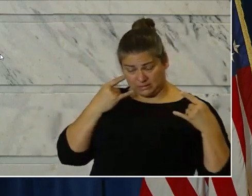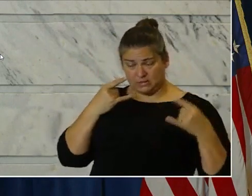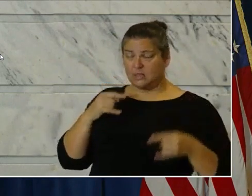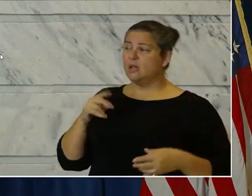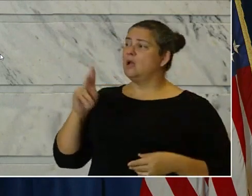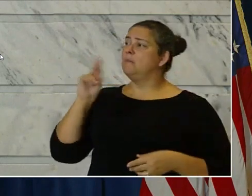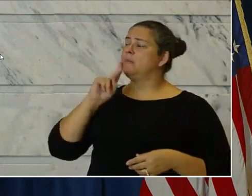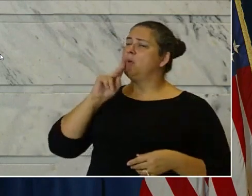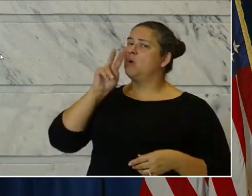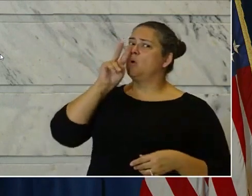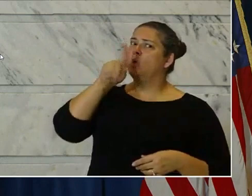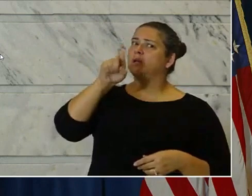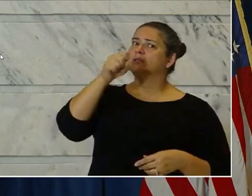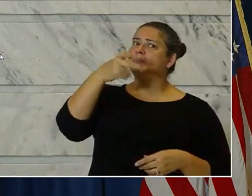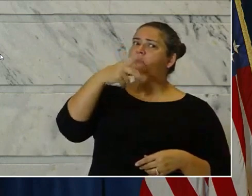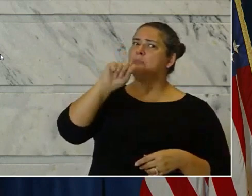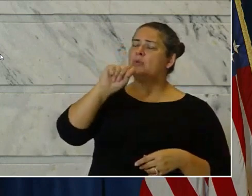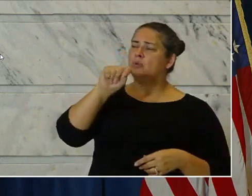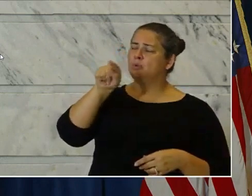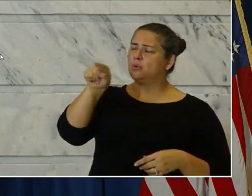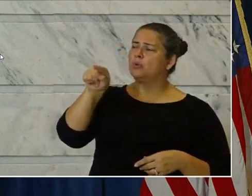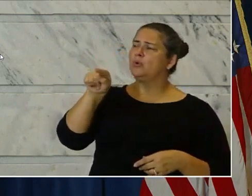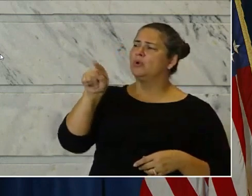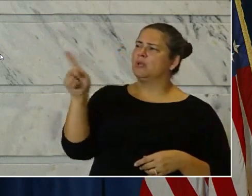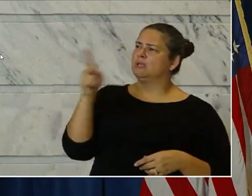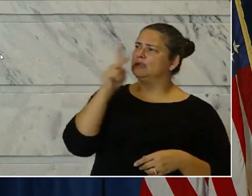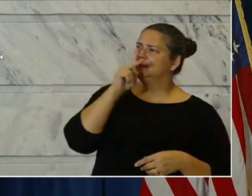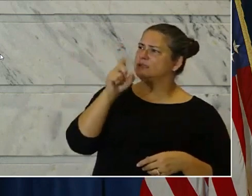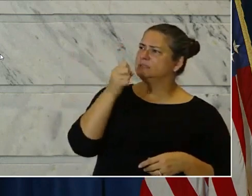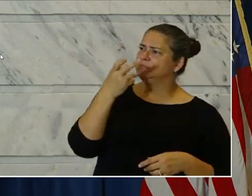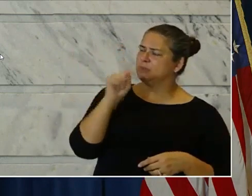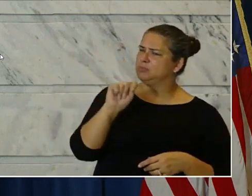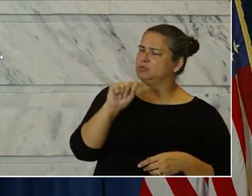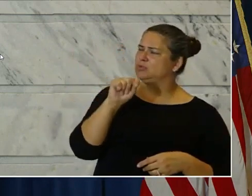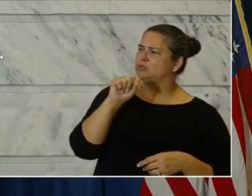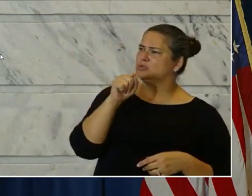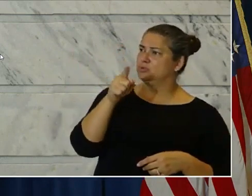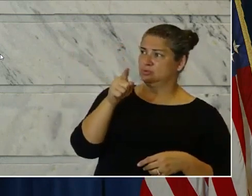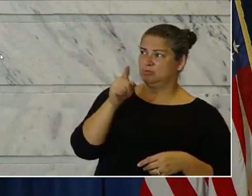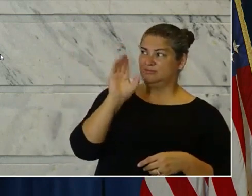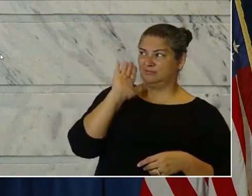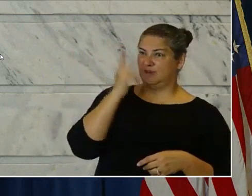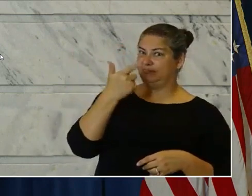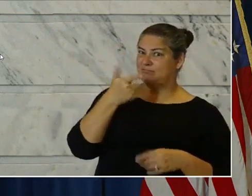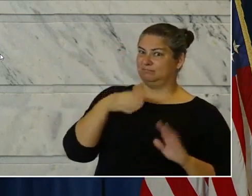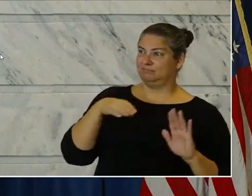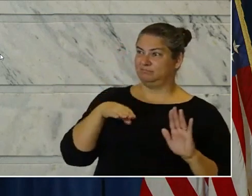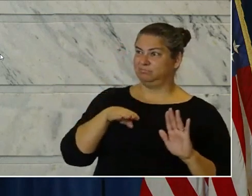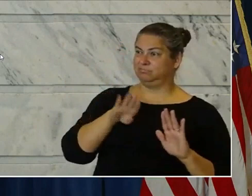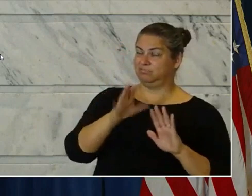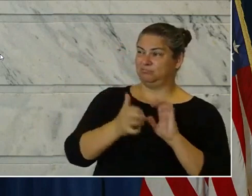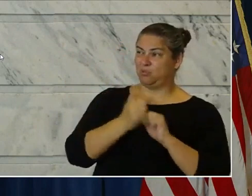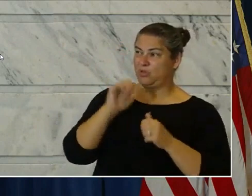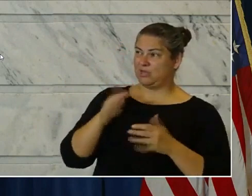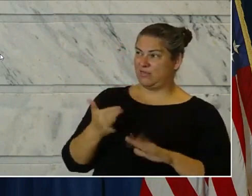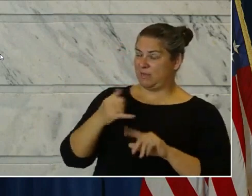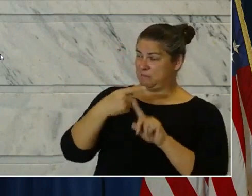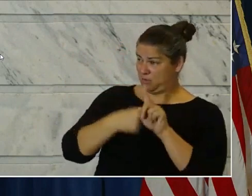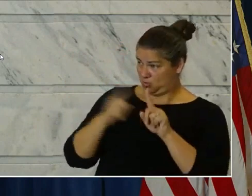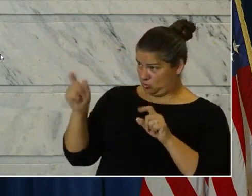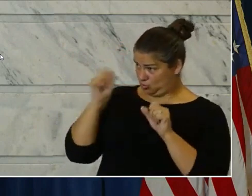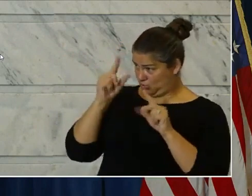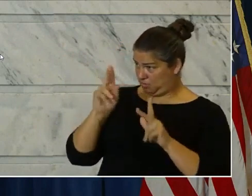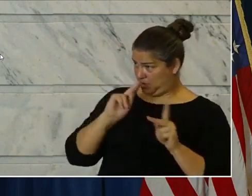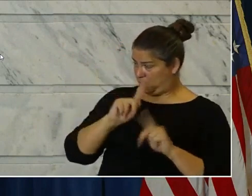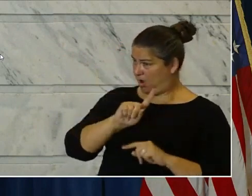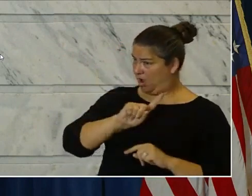People look at September and they see a month with the most cases, are likely going to be the most cases, mm-hmm. and the most deaths. Are you surprised that some people